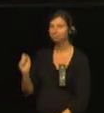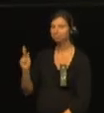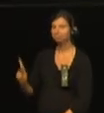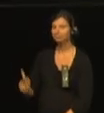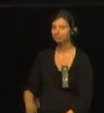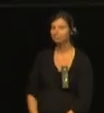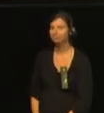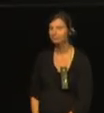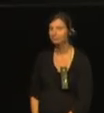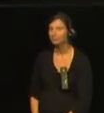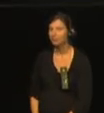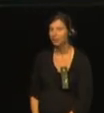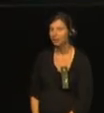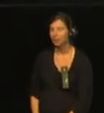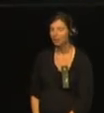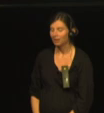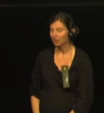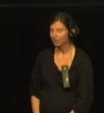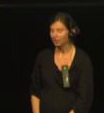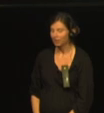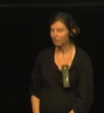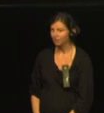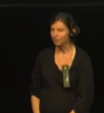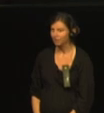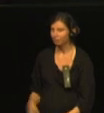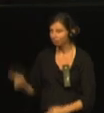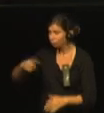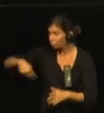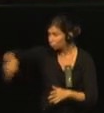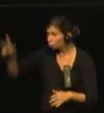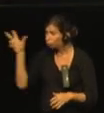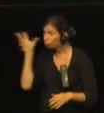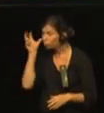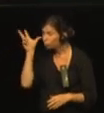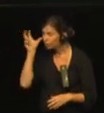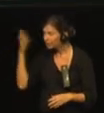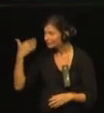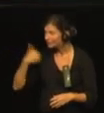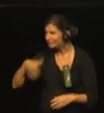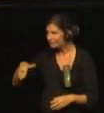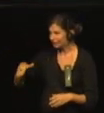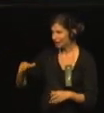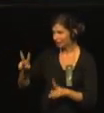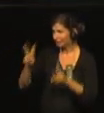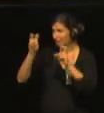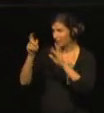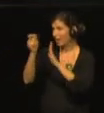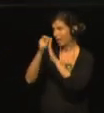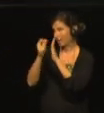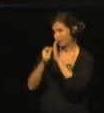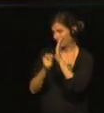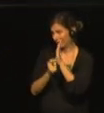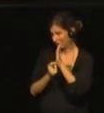So you have heard this term, deafblind indicators, a few times already this morning.